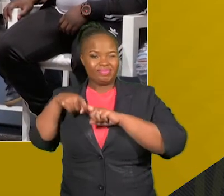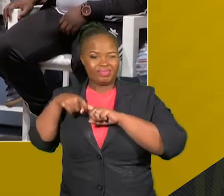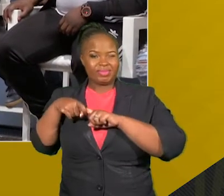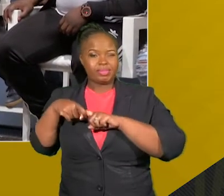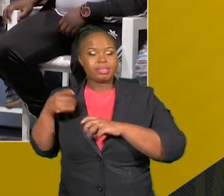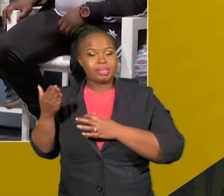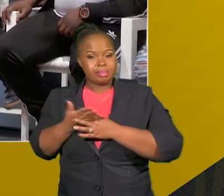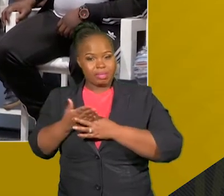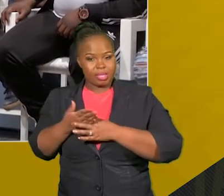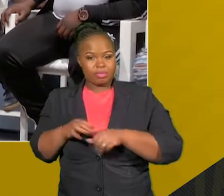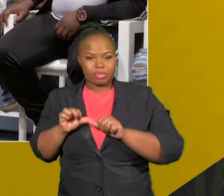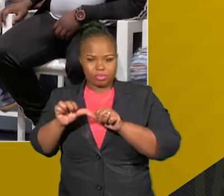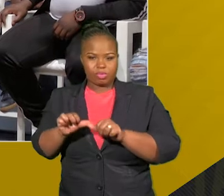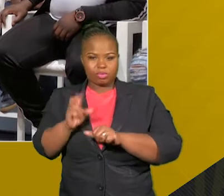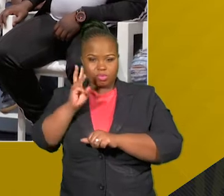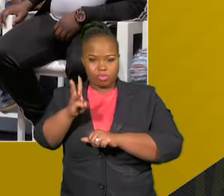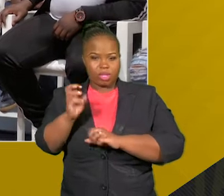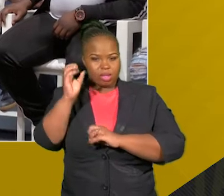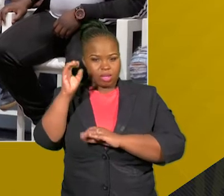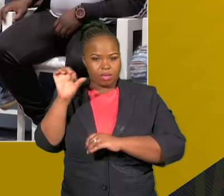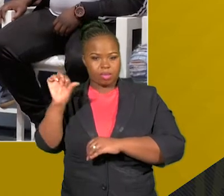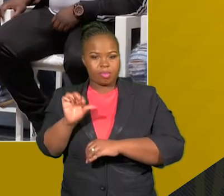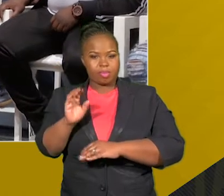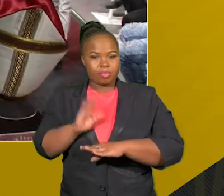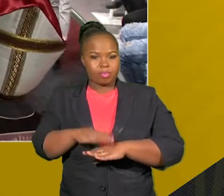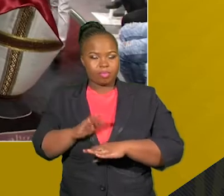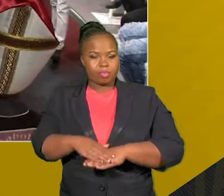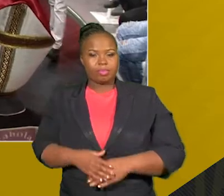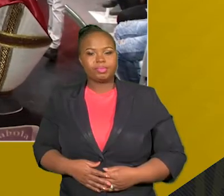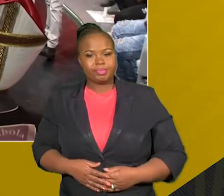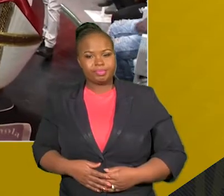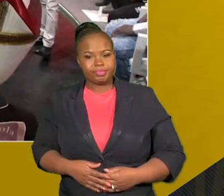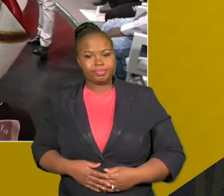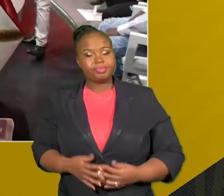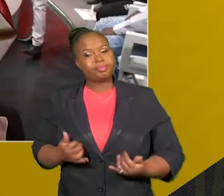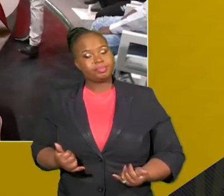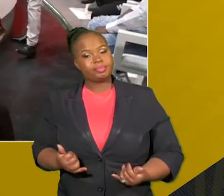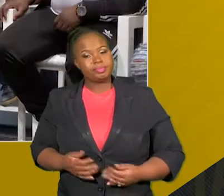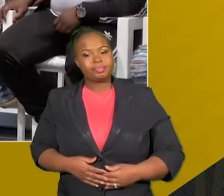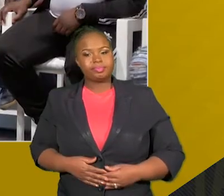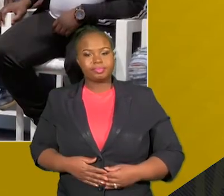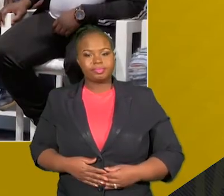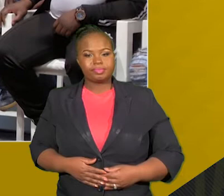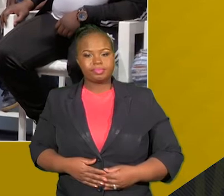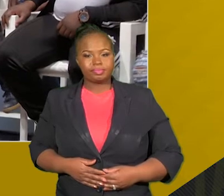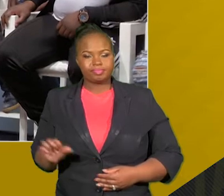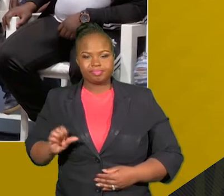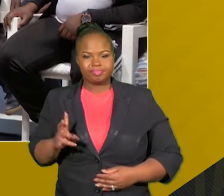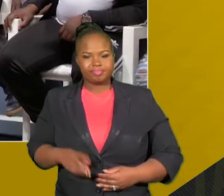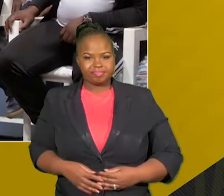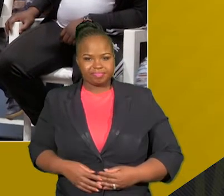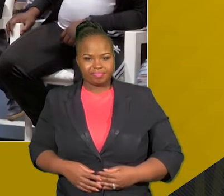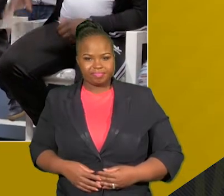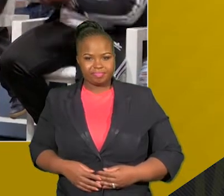but Masbuya, Zogniaz and J. Tobago to Kubega and Nombono as well. As some men say, Tol Logamanje, so was it Skokeli Tola Sabuya after this.